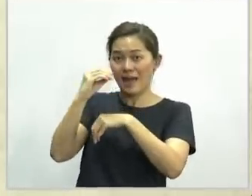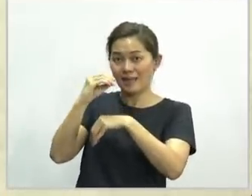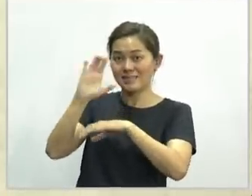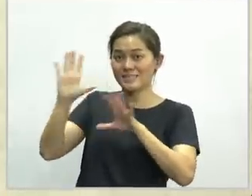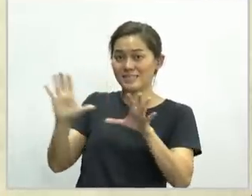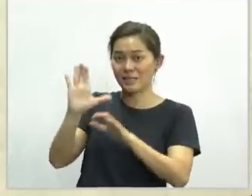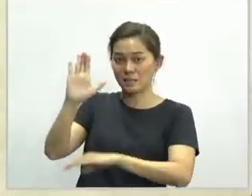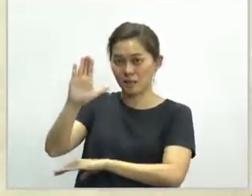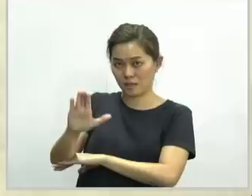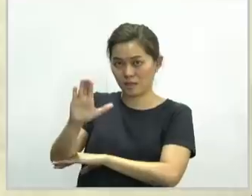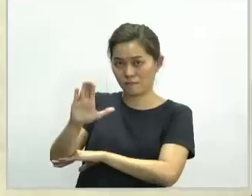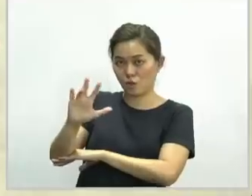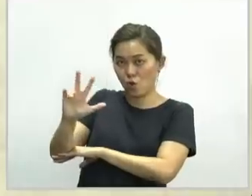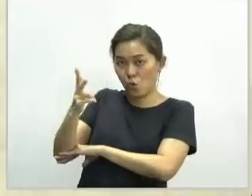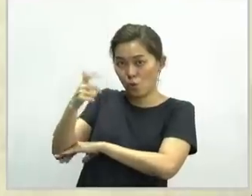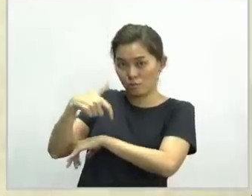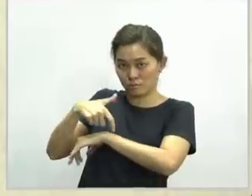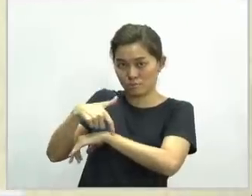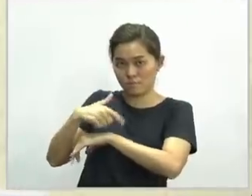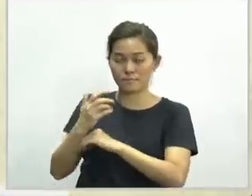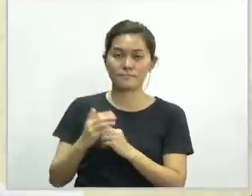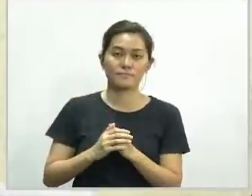evening. So,